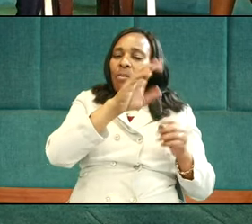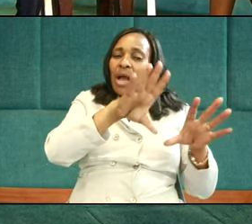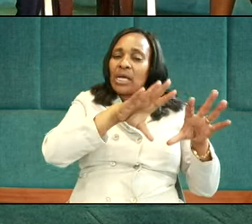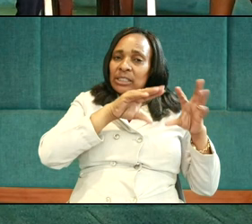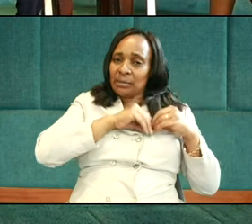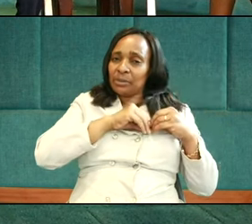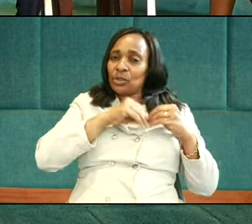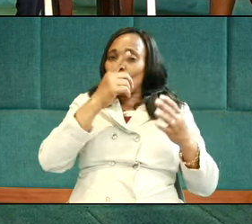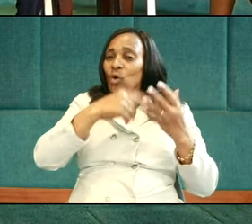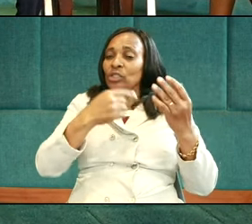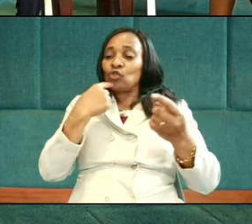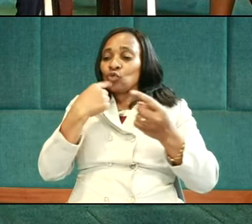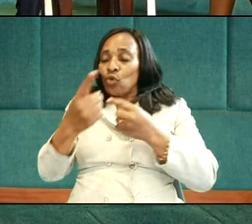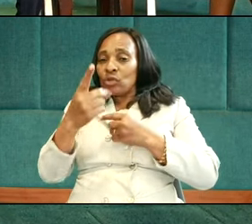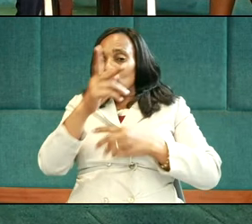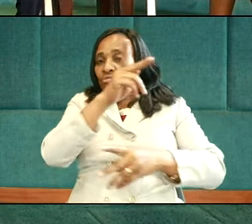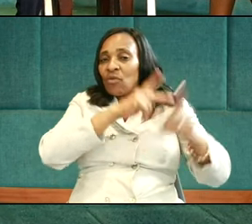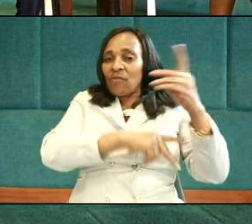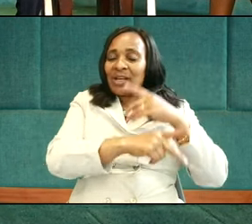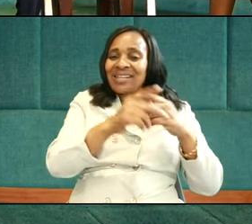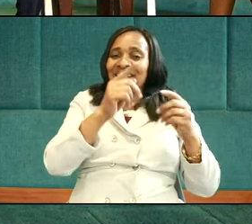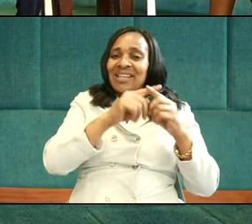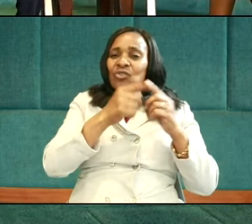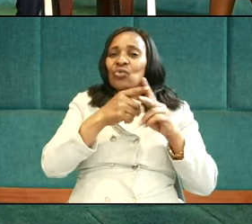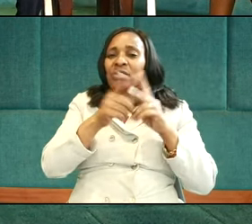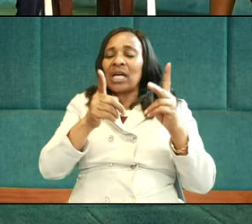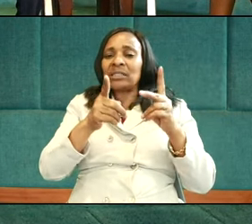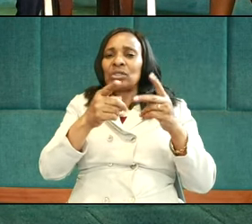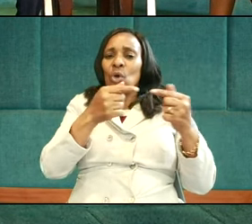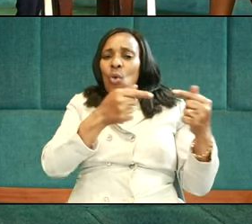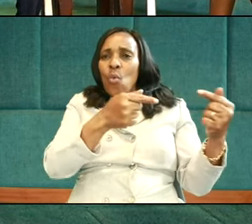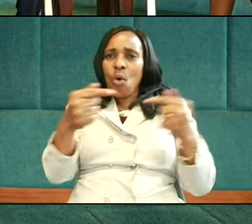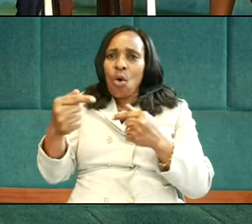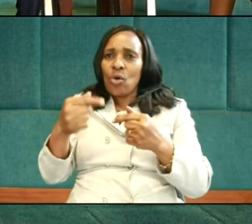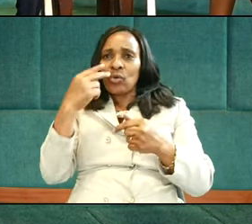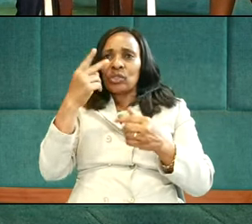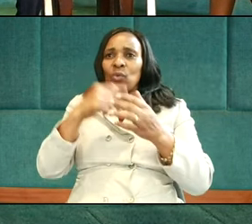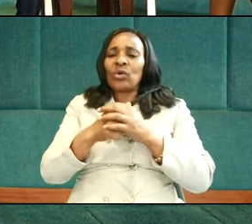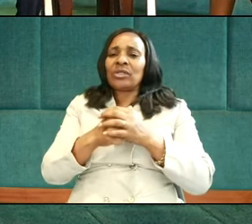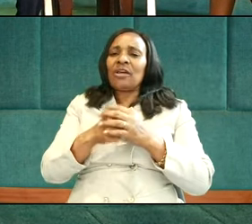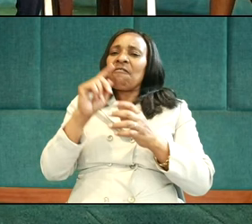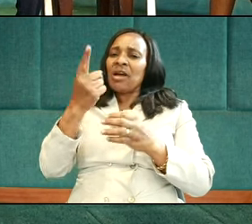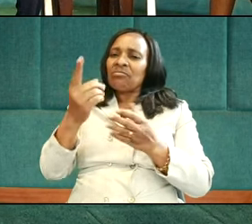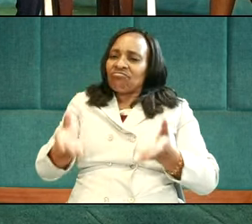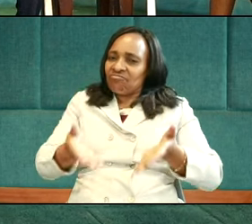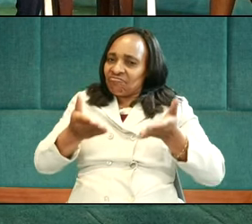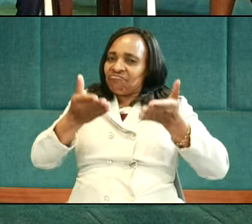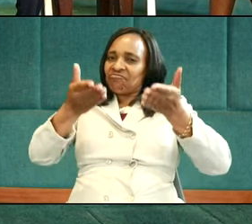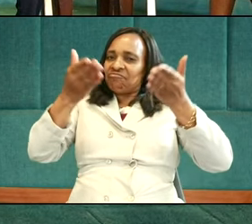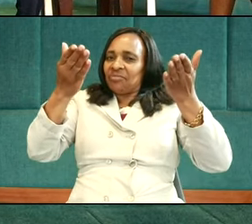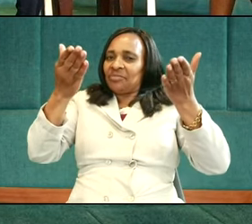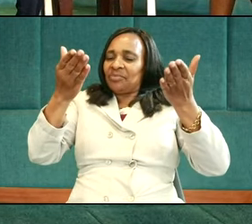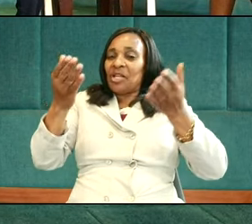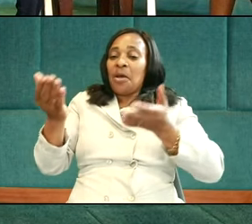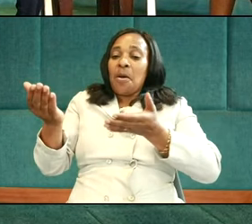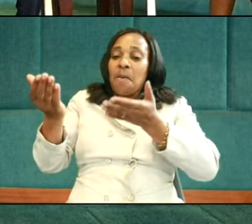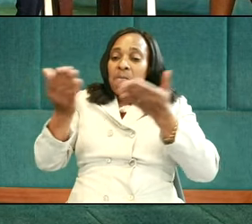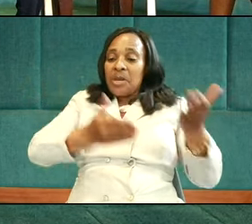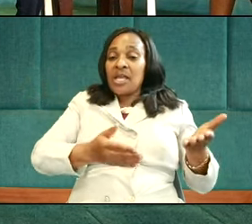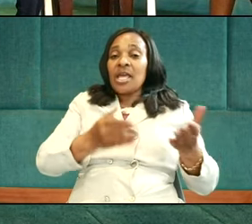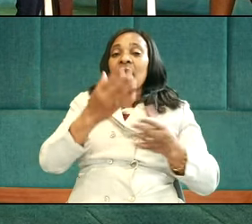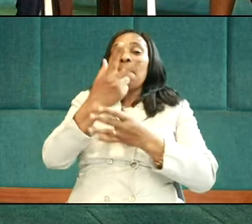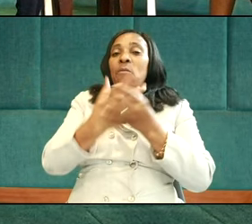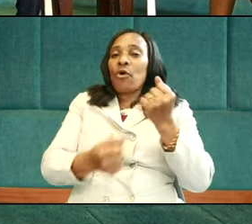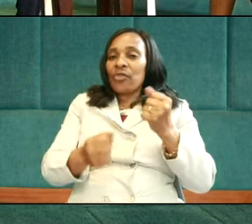prophets to go back and not to wage war, mm-hmm. we see that at first he was prospering. He was bringing both